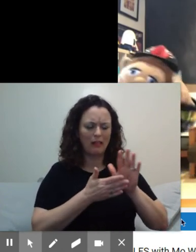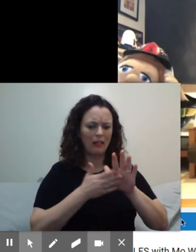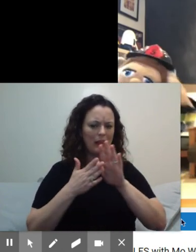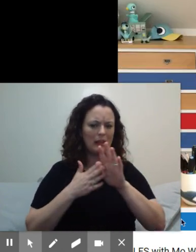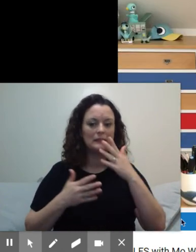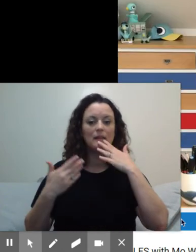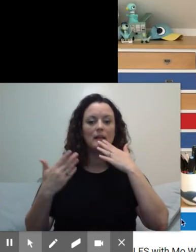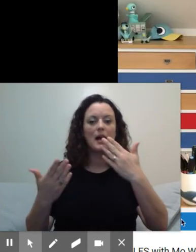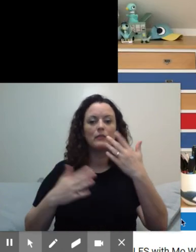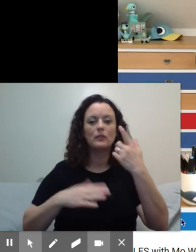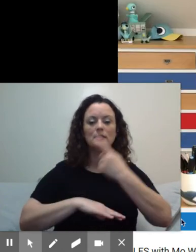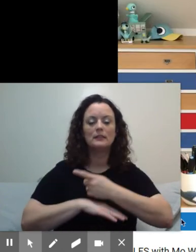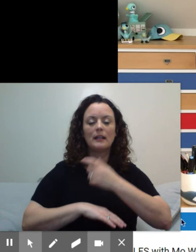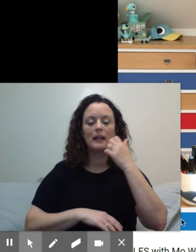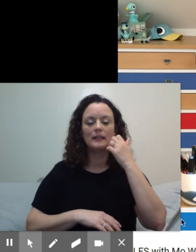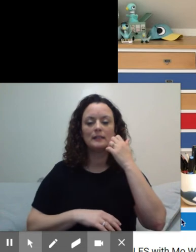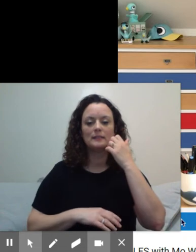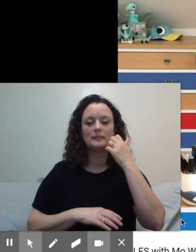everybody.